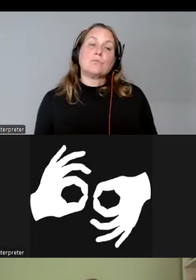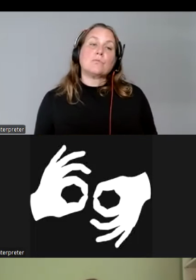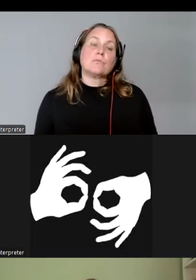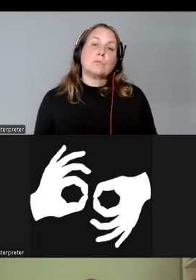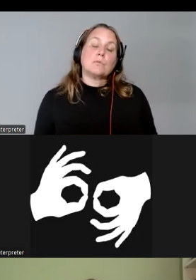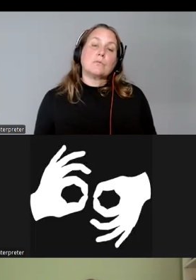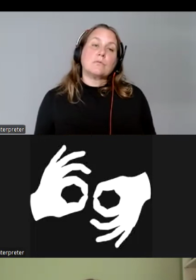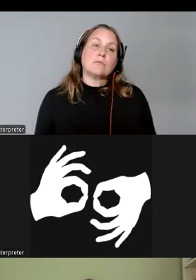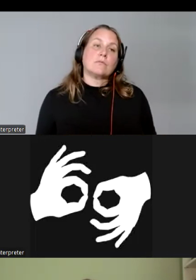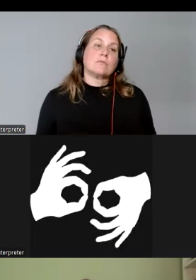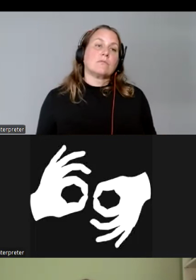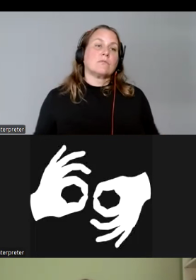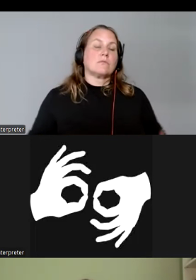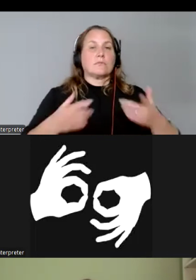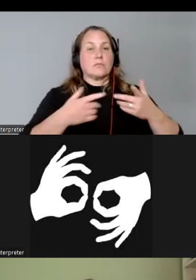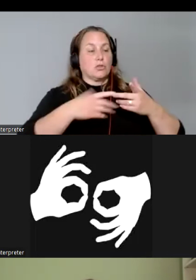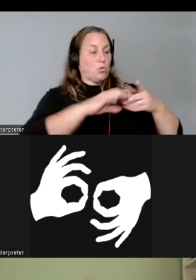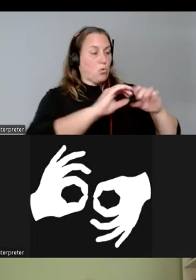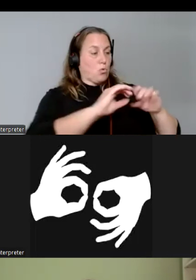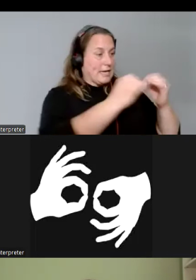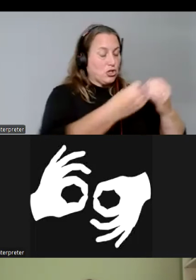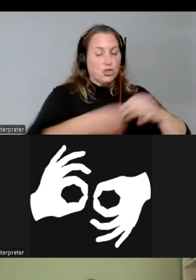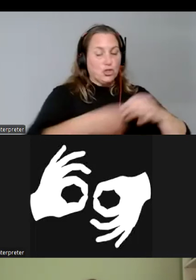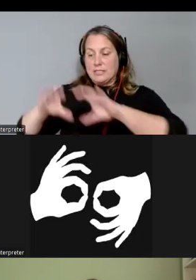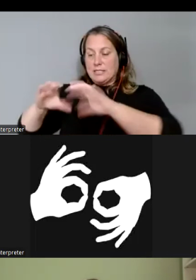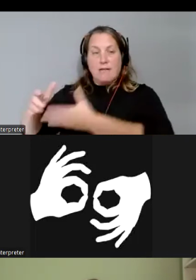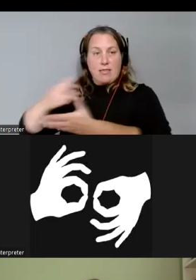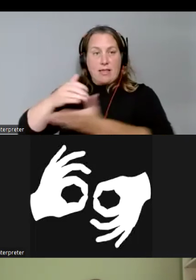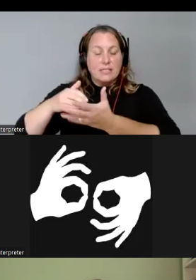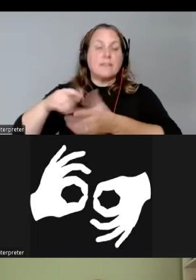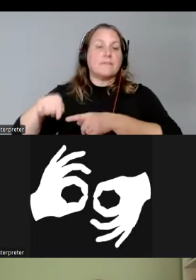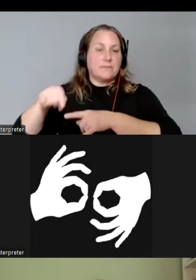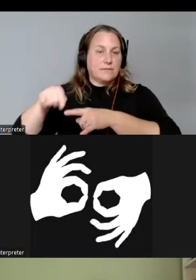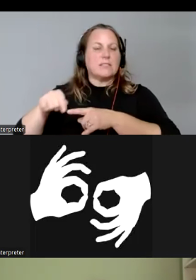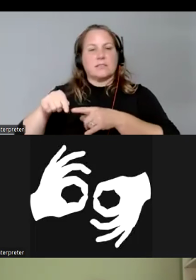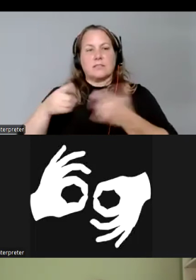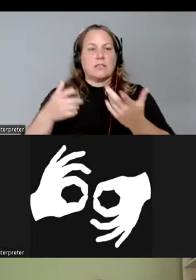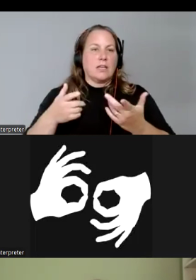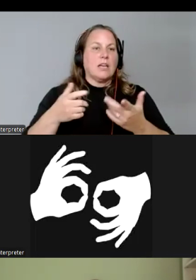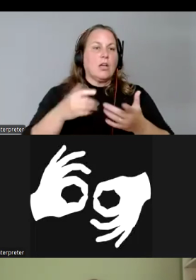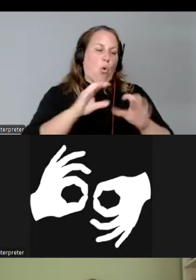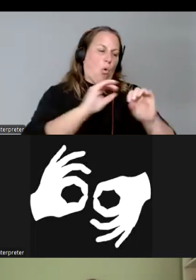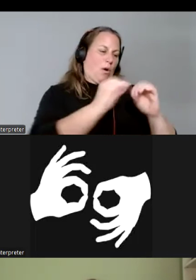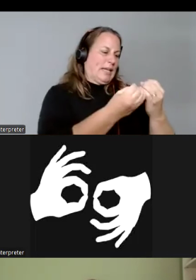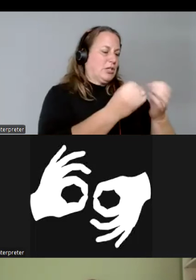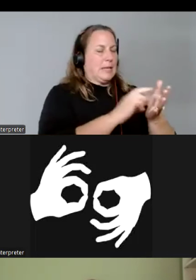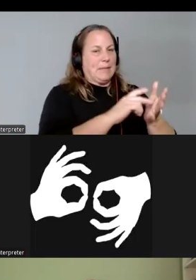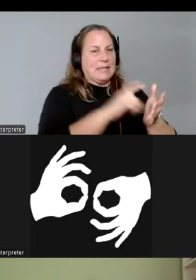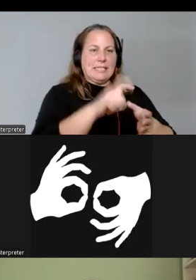So for organizations and collectives, organization is pretty straightforward, must be incorporated